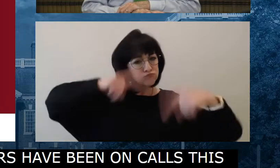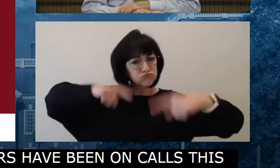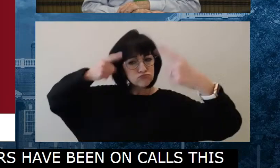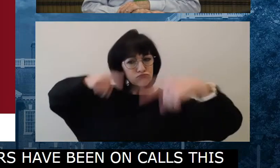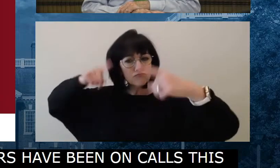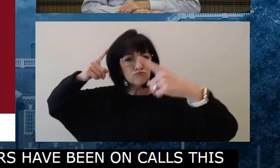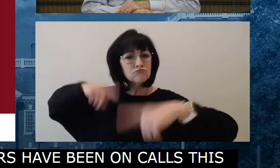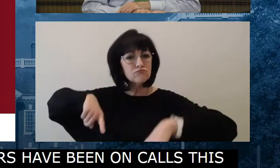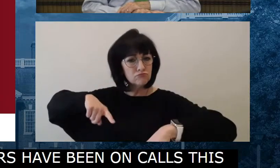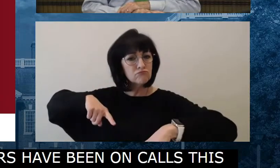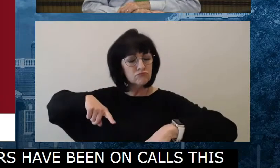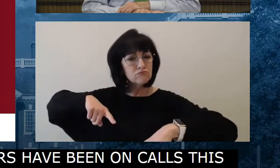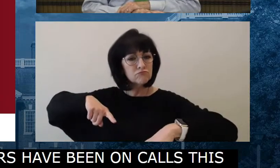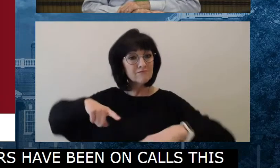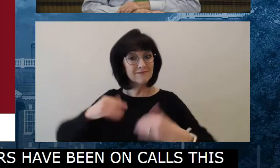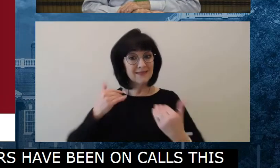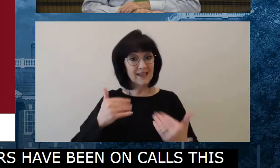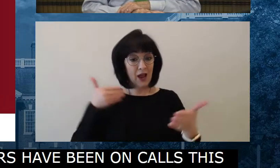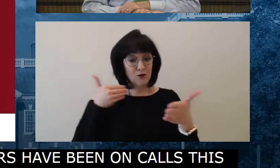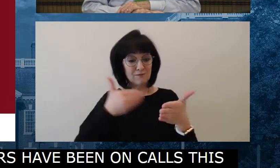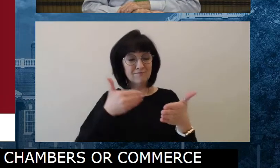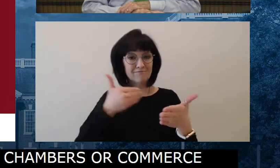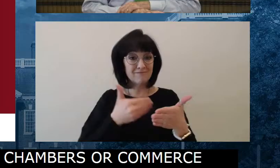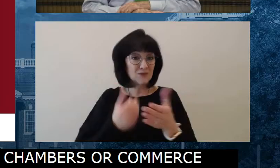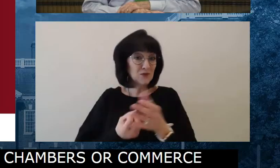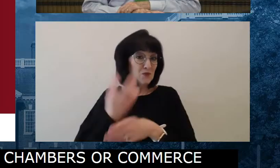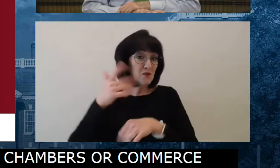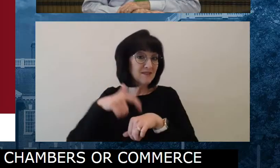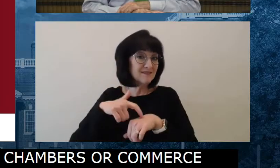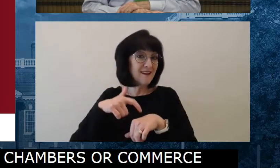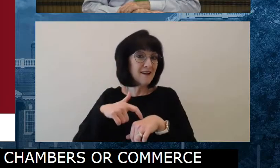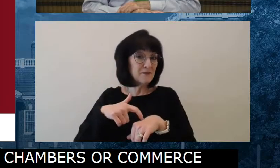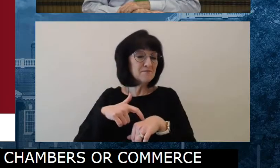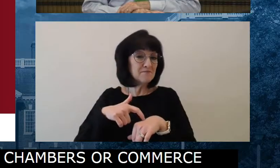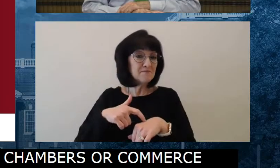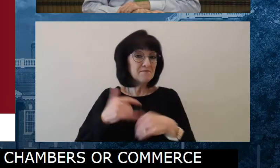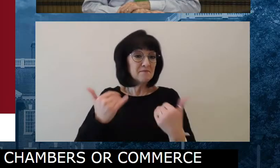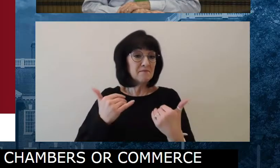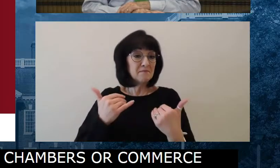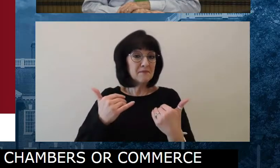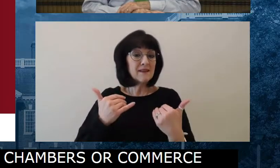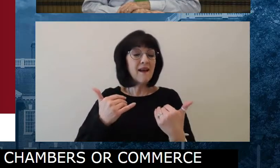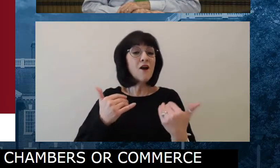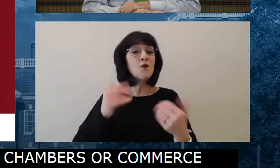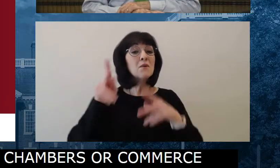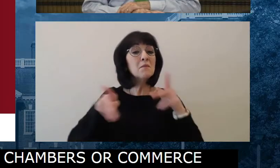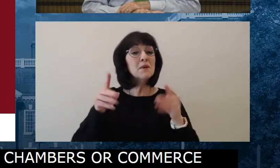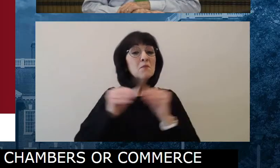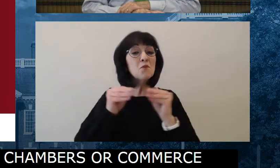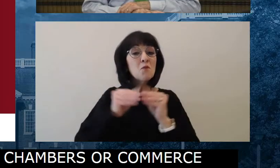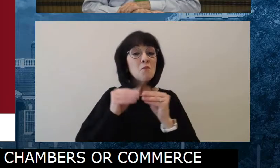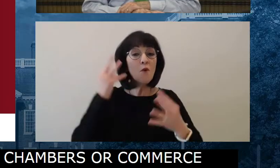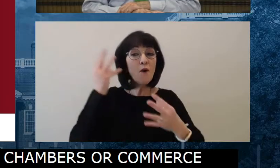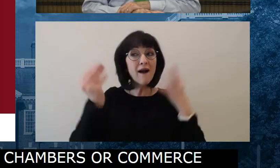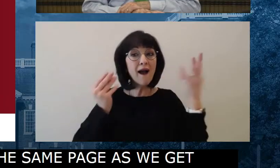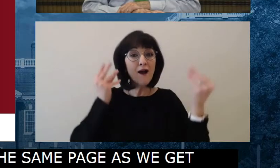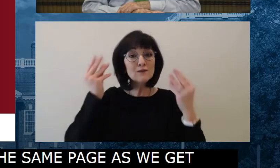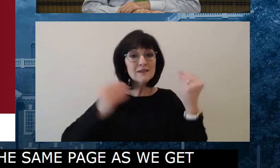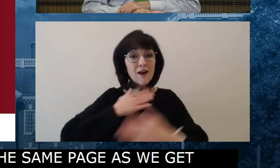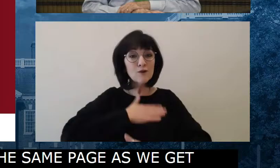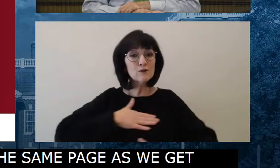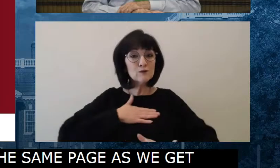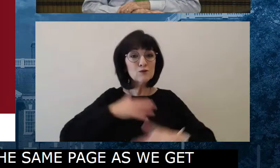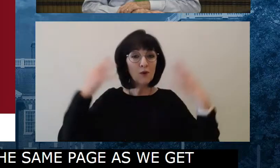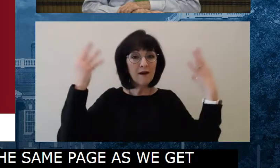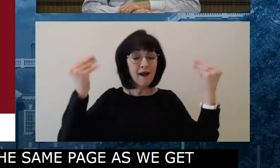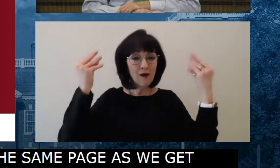as we approach spring, and we're healthier and we're moving outside and prepared to react to